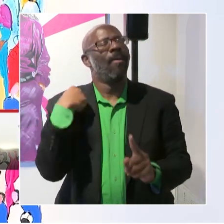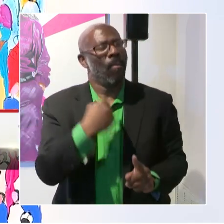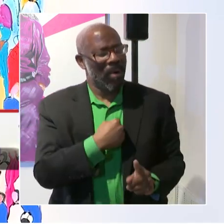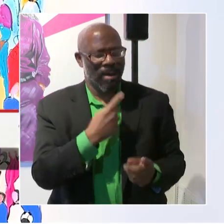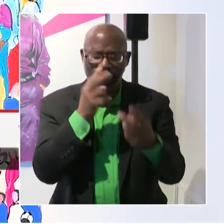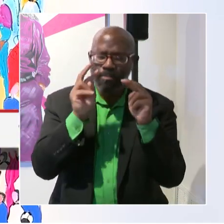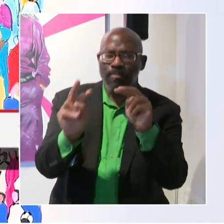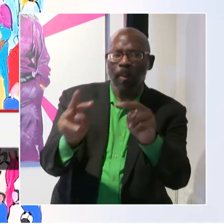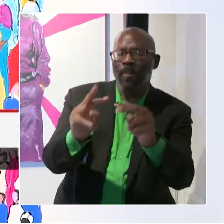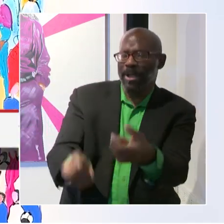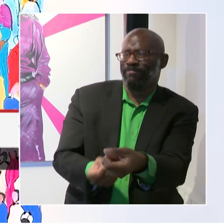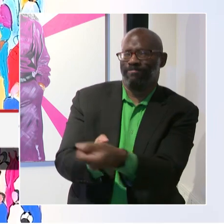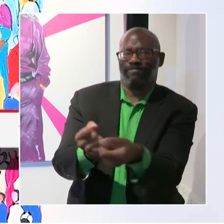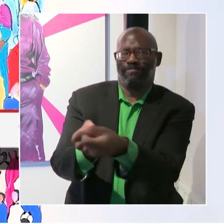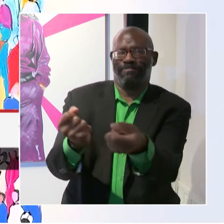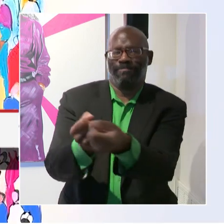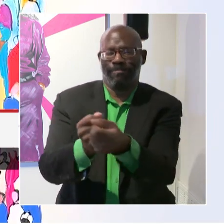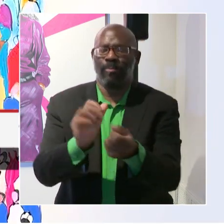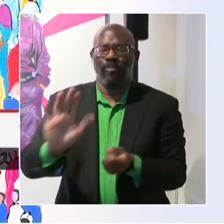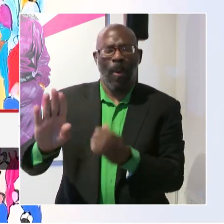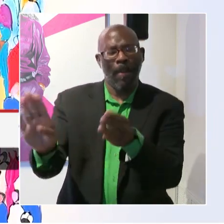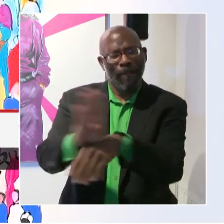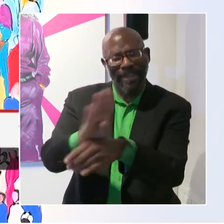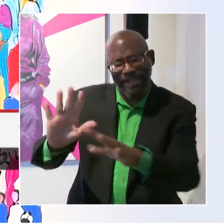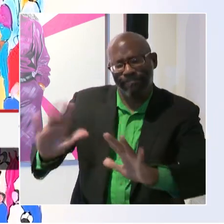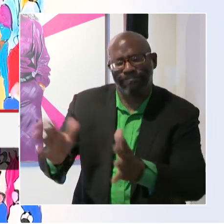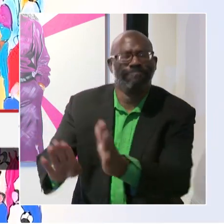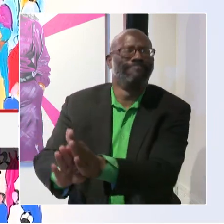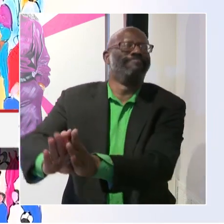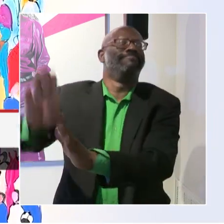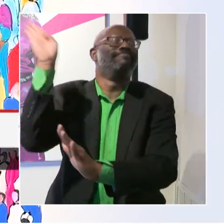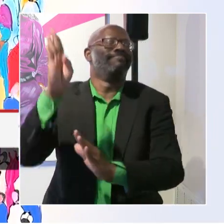Jeline as that space continues to grow.